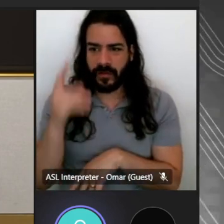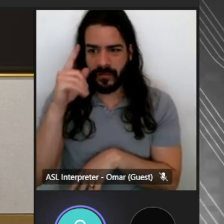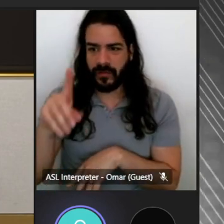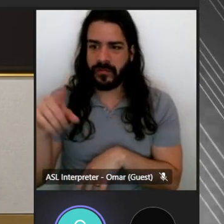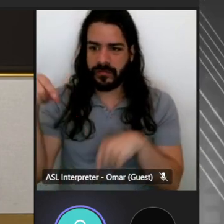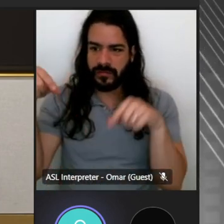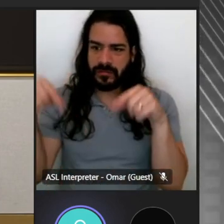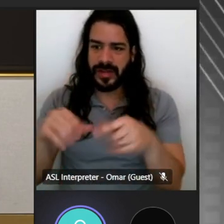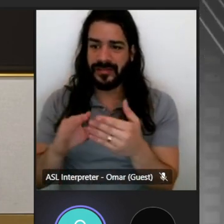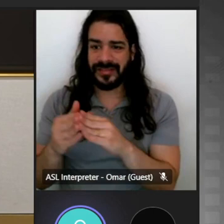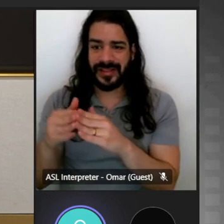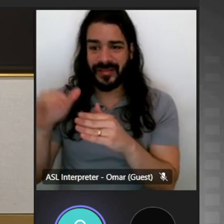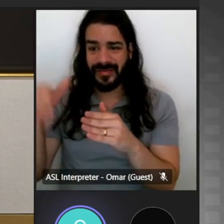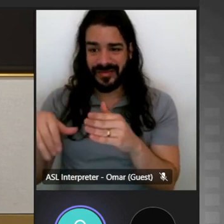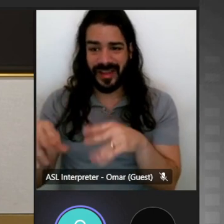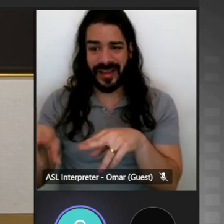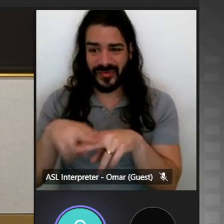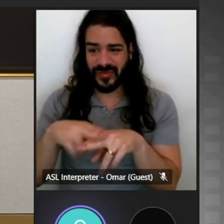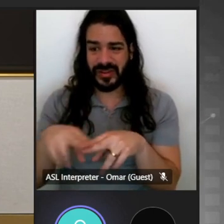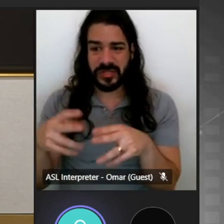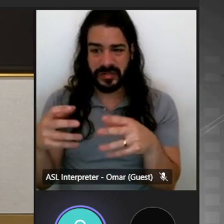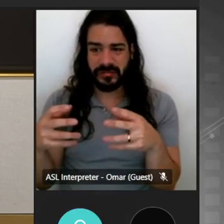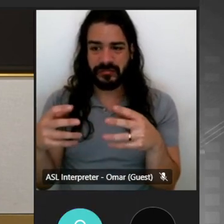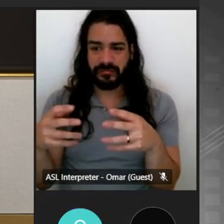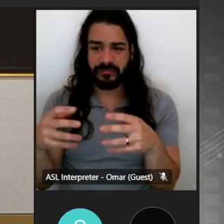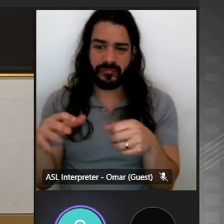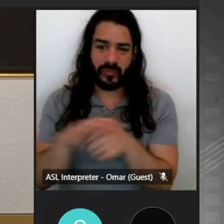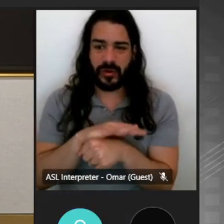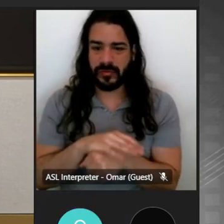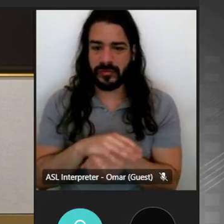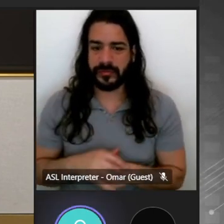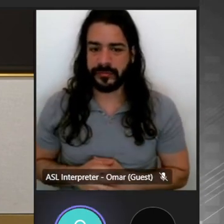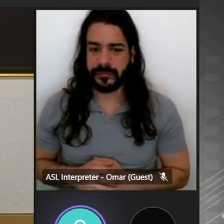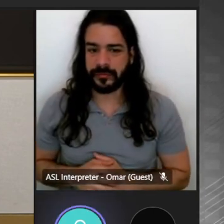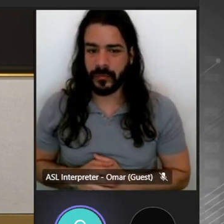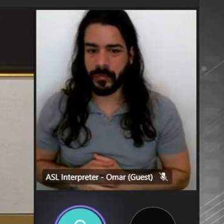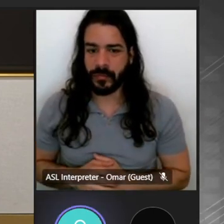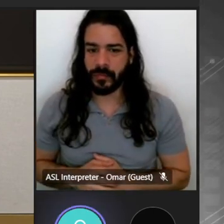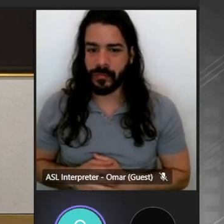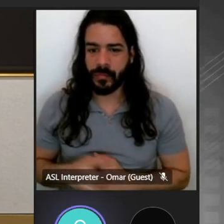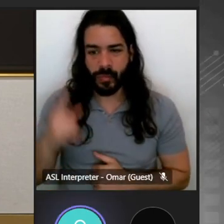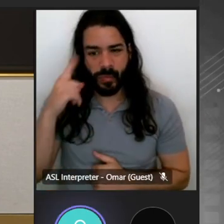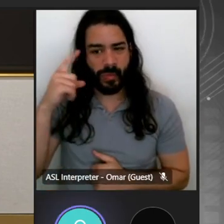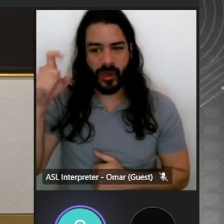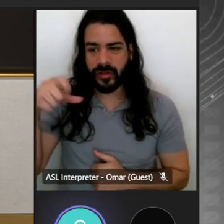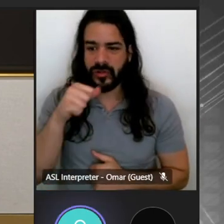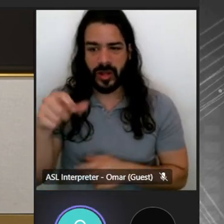at Fort Totten heading toward downtown, and that train is crowded. So I don't think we ought to be cutting that.